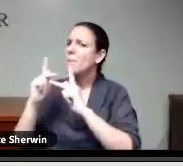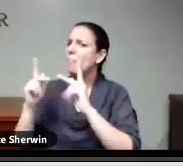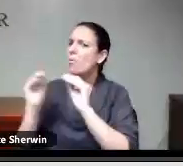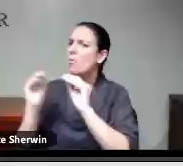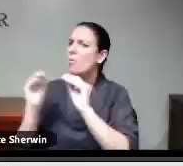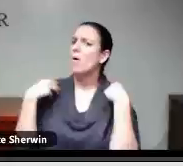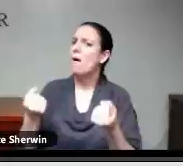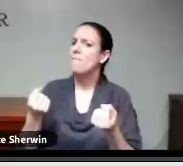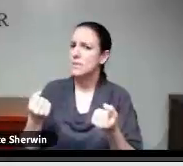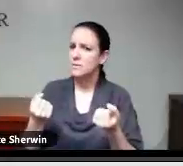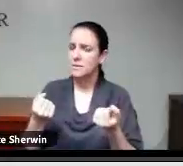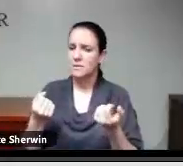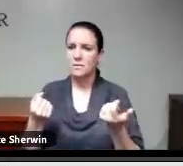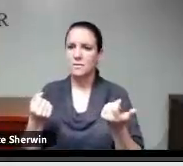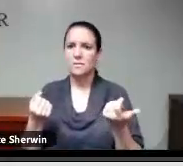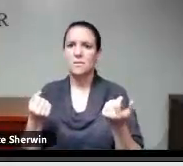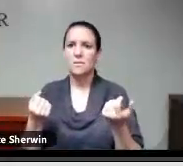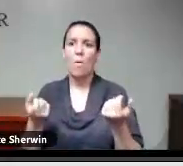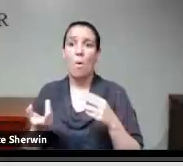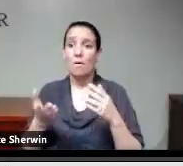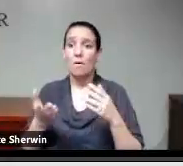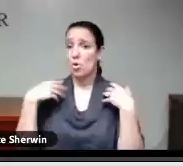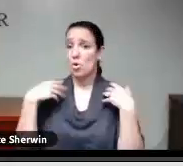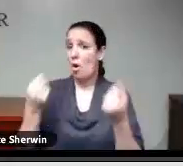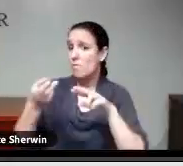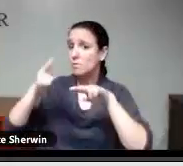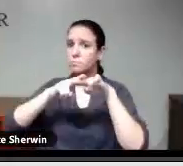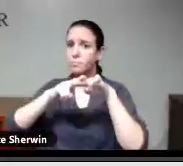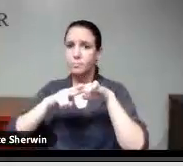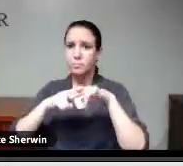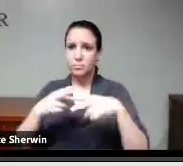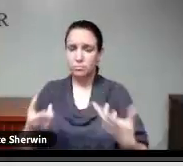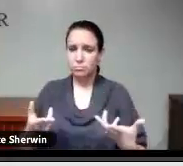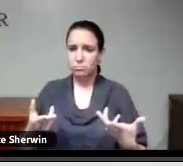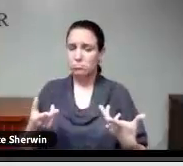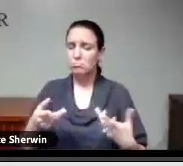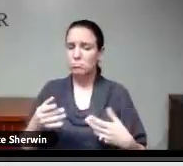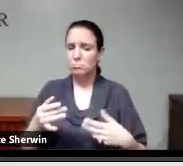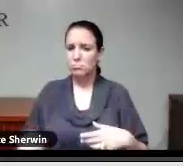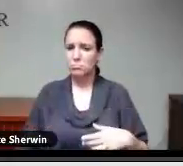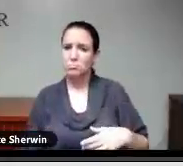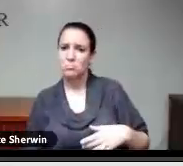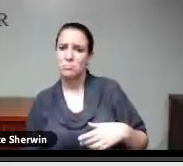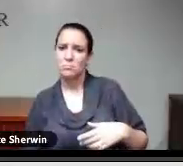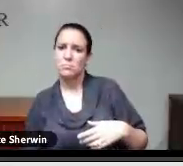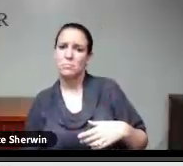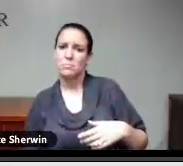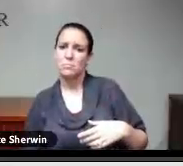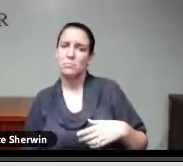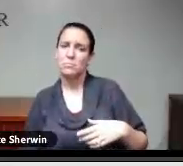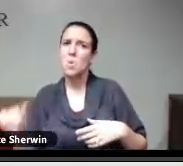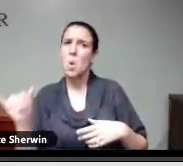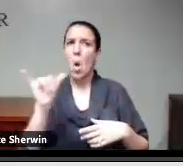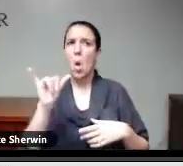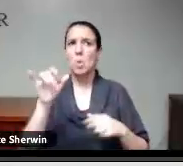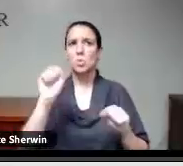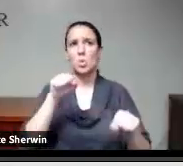confident or have increased their confidence. You can also do things like have